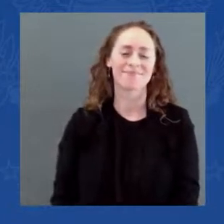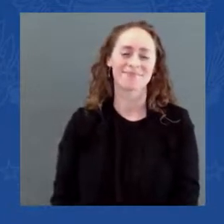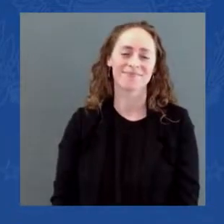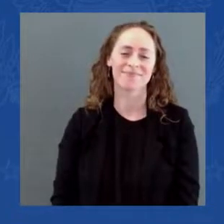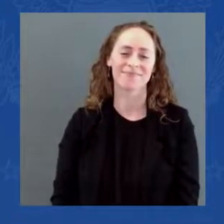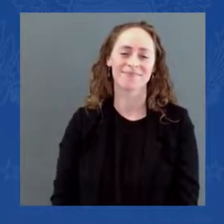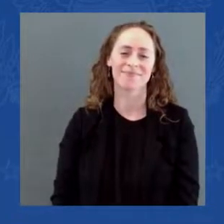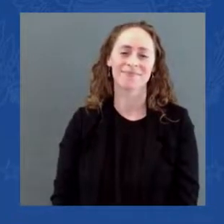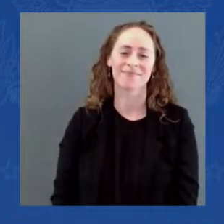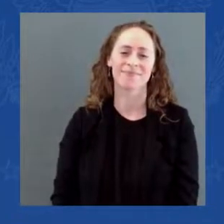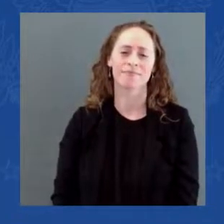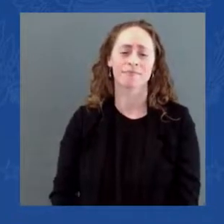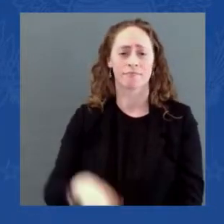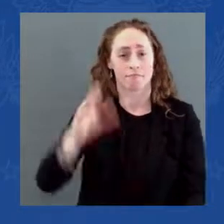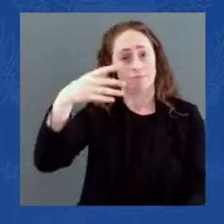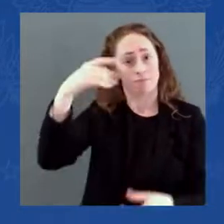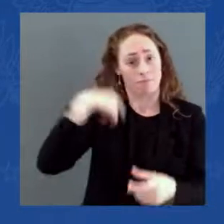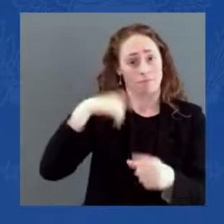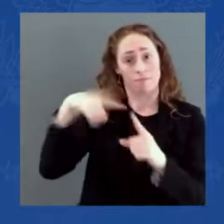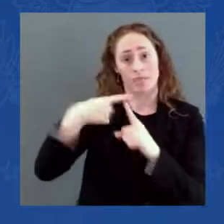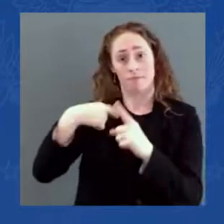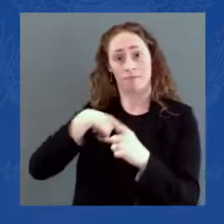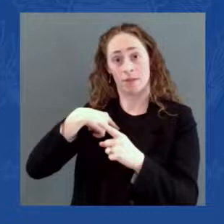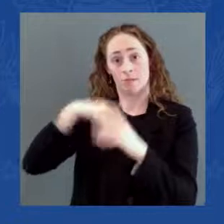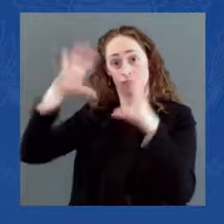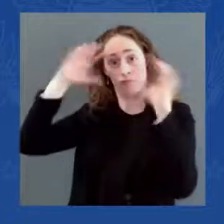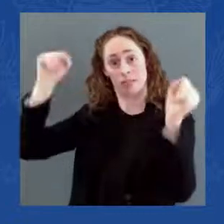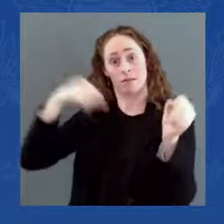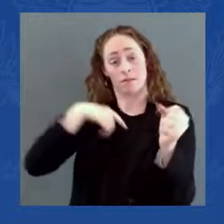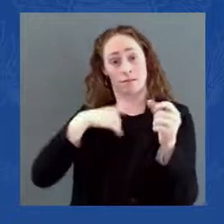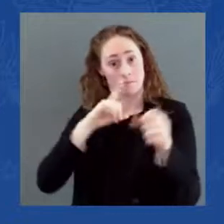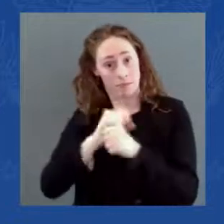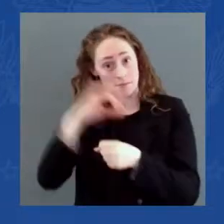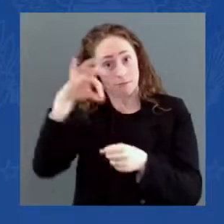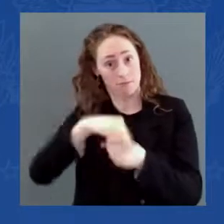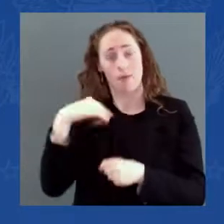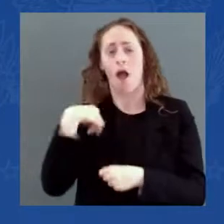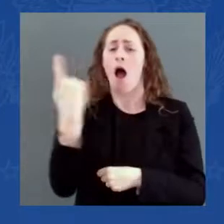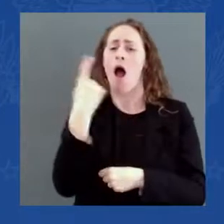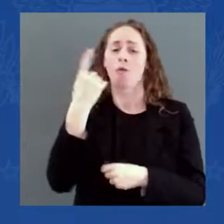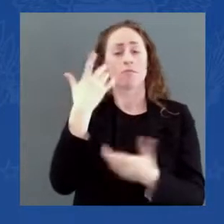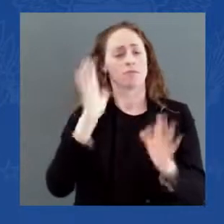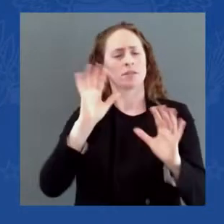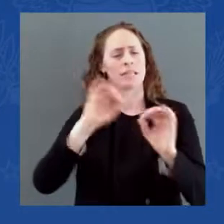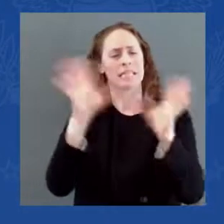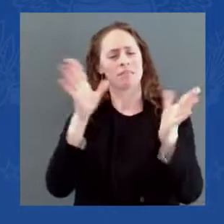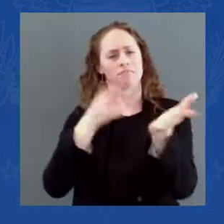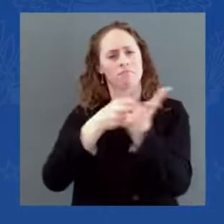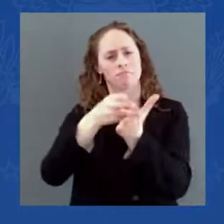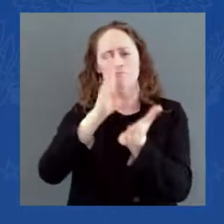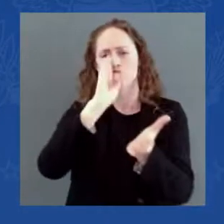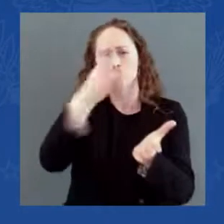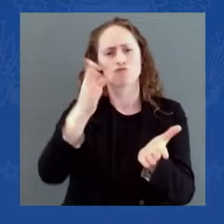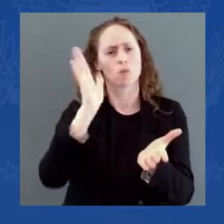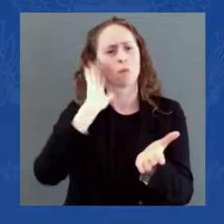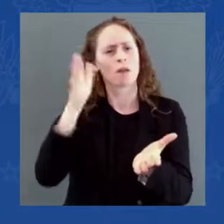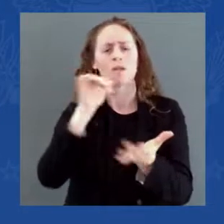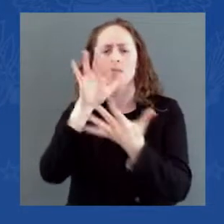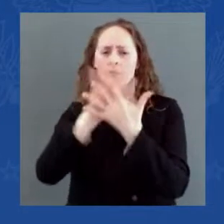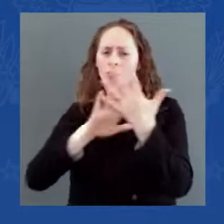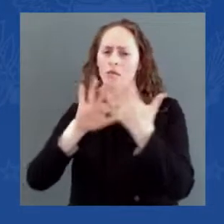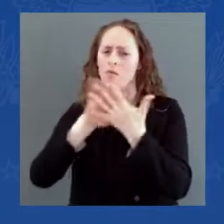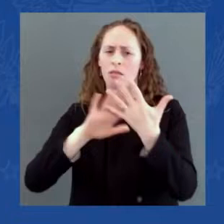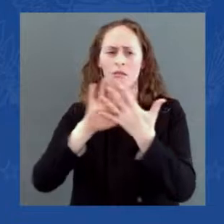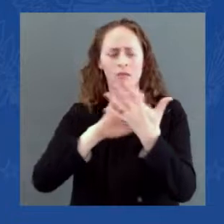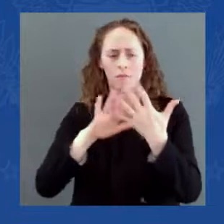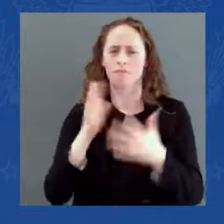it is. Experts say the COVID-19 cases will continue to rise in the weeks ahead in this winter. So we need to be